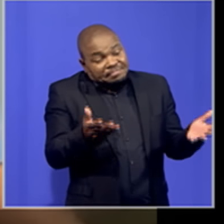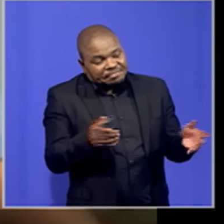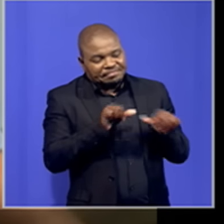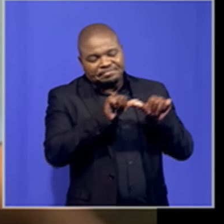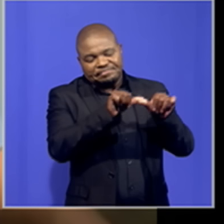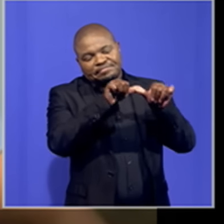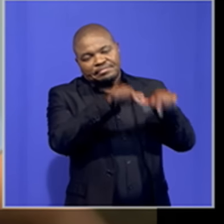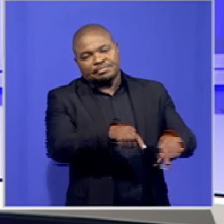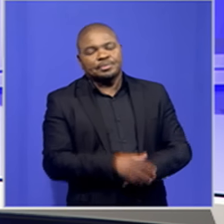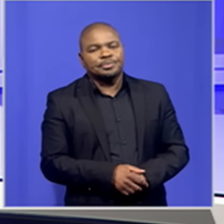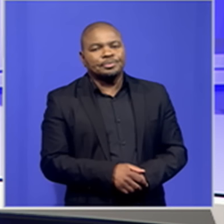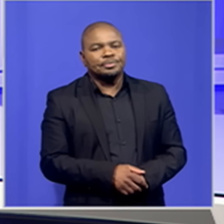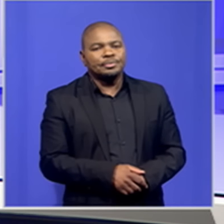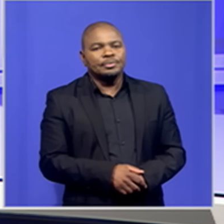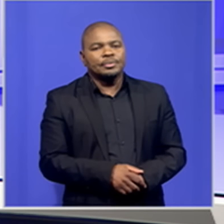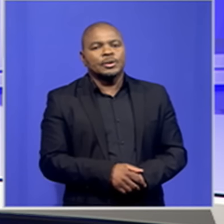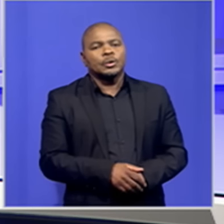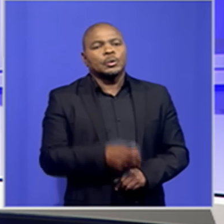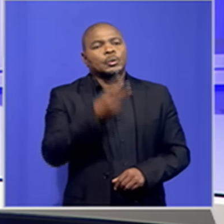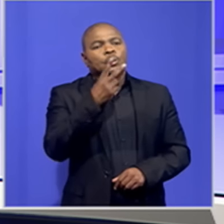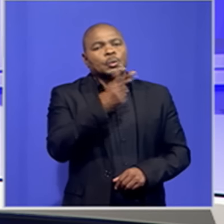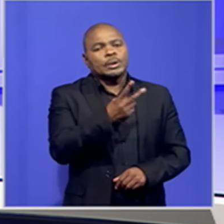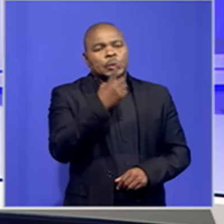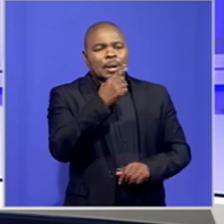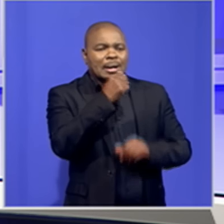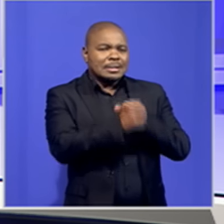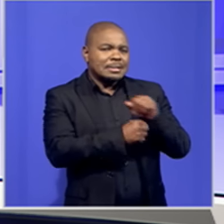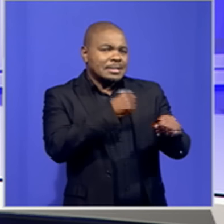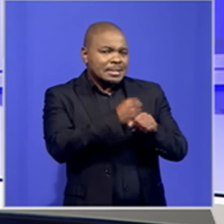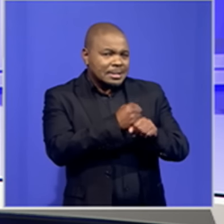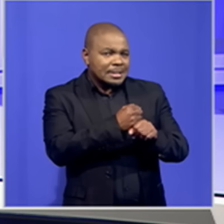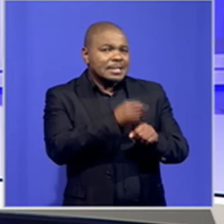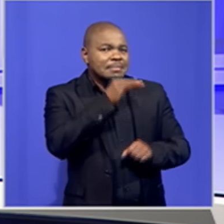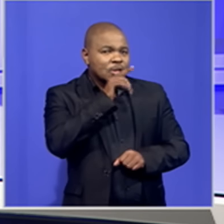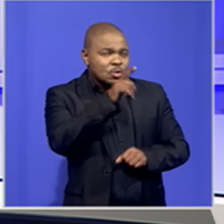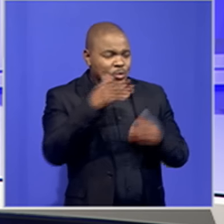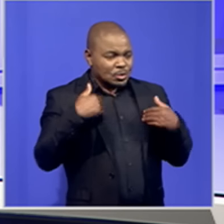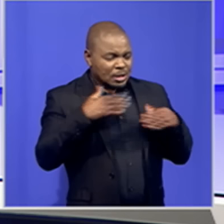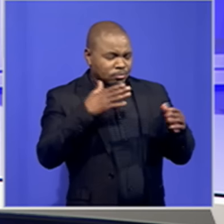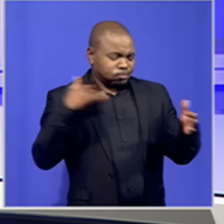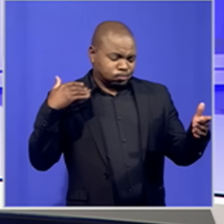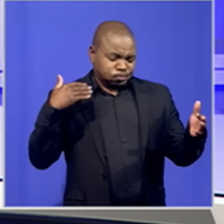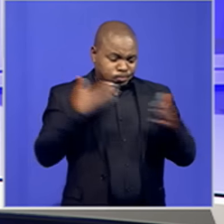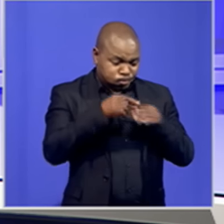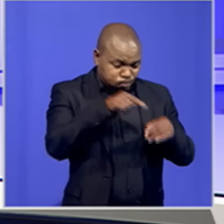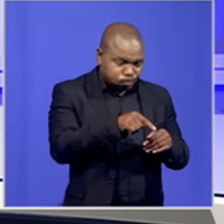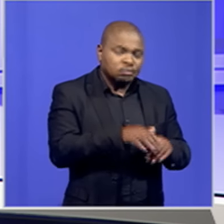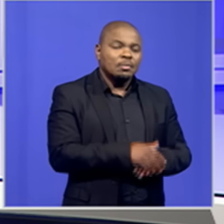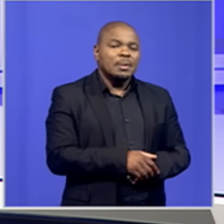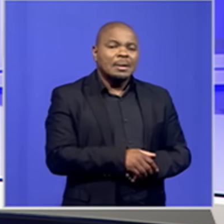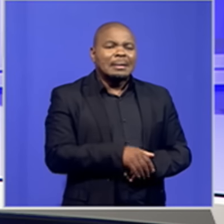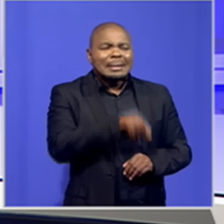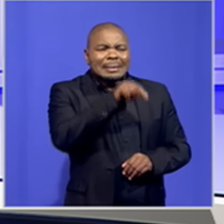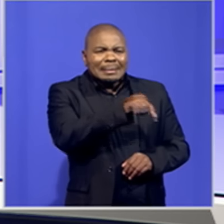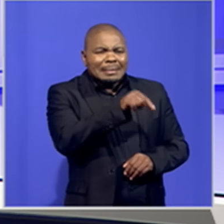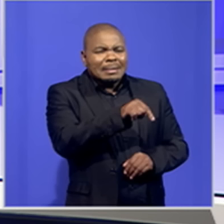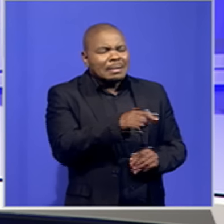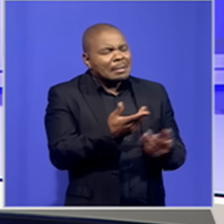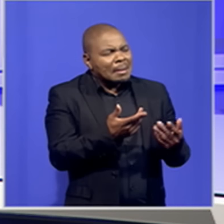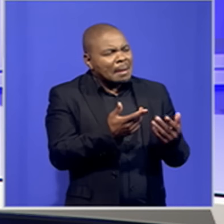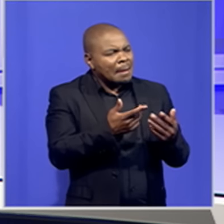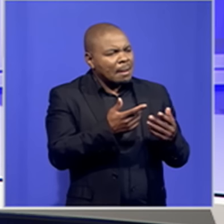go ya yana dingwaga di le 21 tseo di tlhalosa gore fa e salono go simolola mo go tsa kgaso e